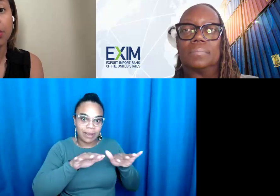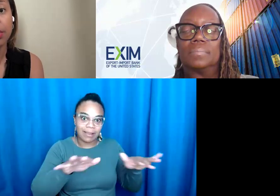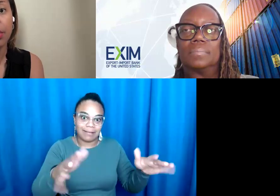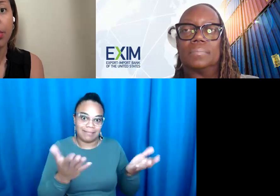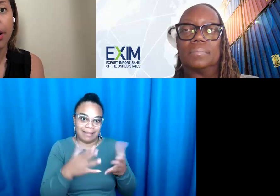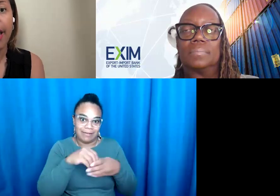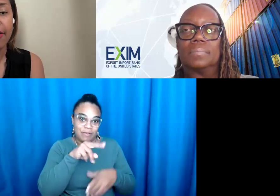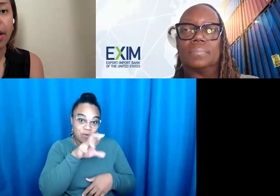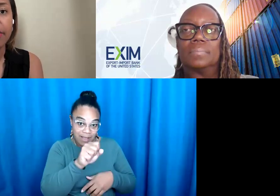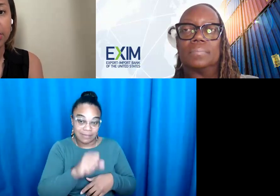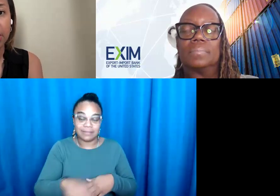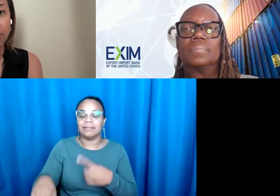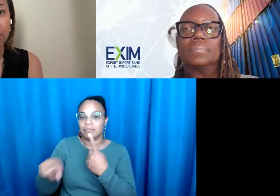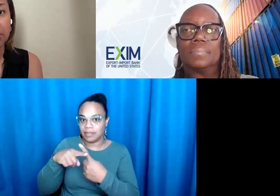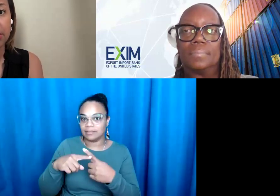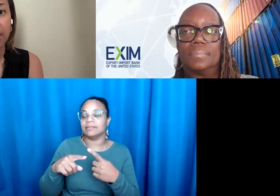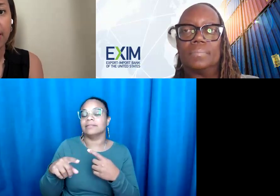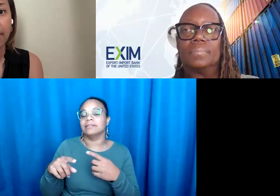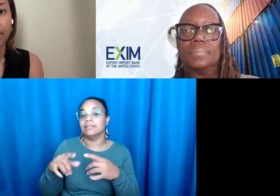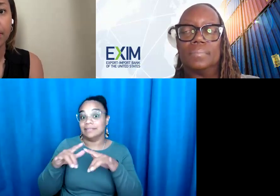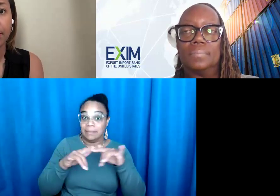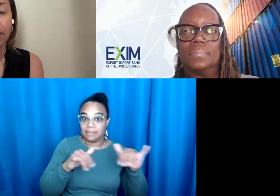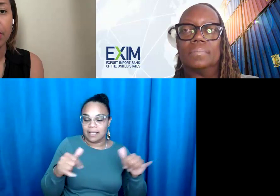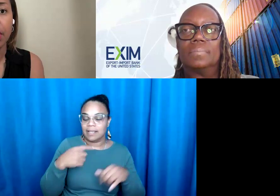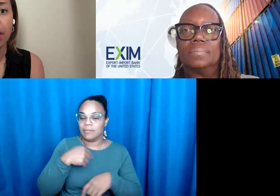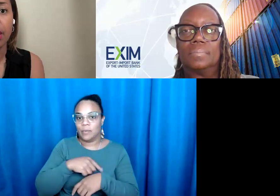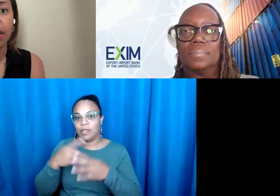U.S., but then also having conversations